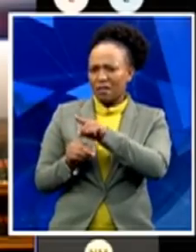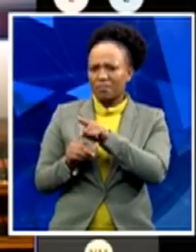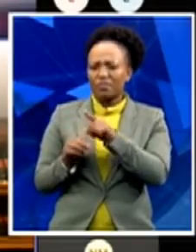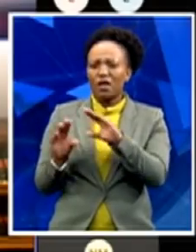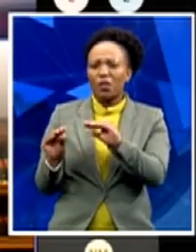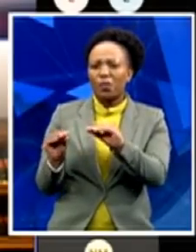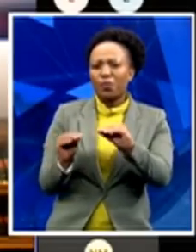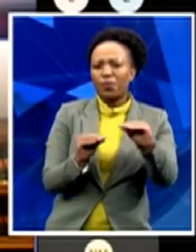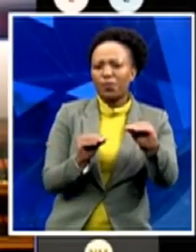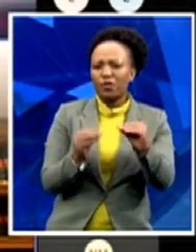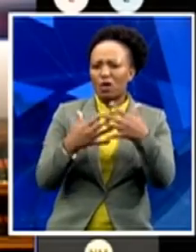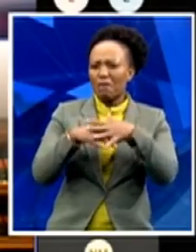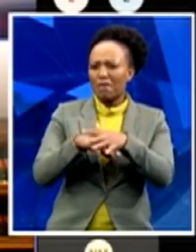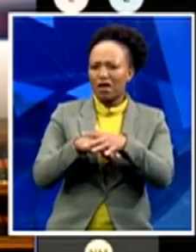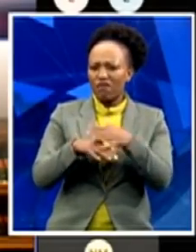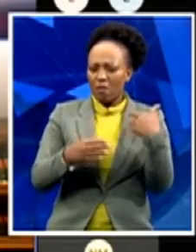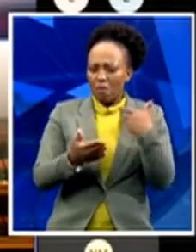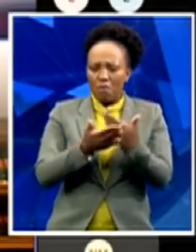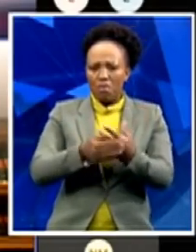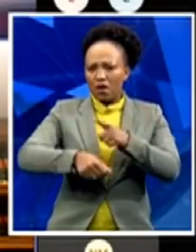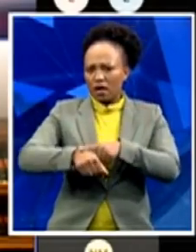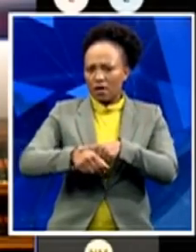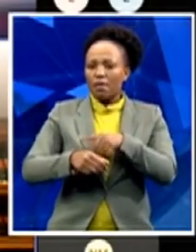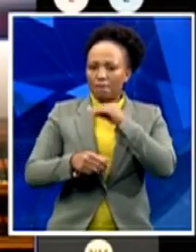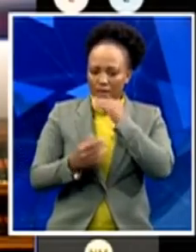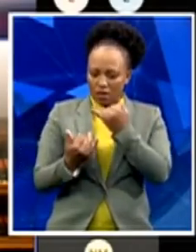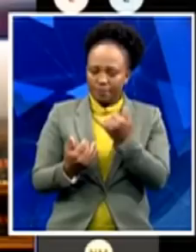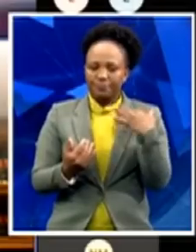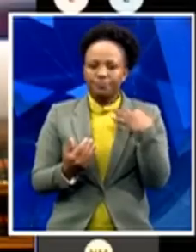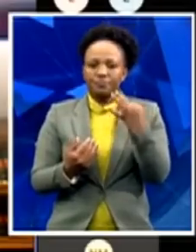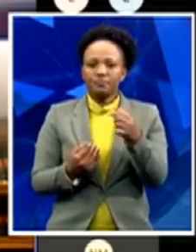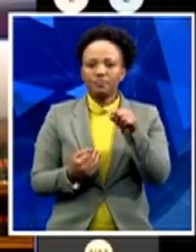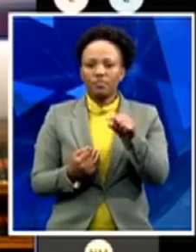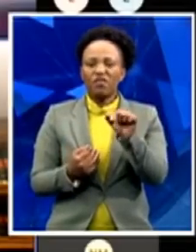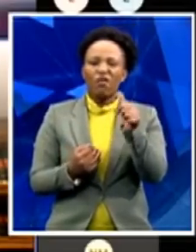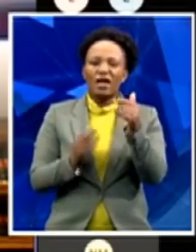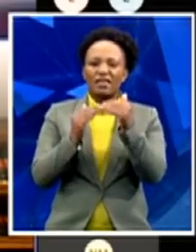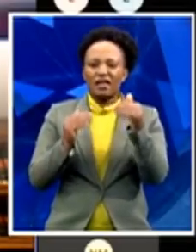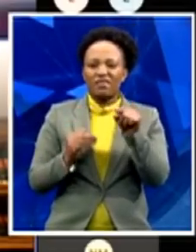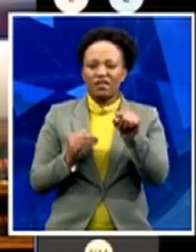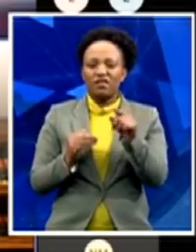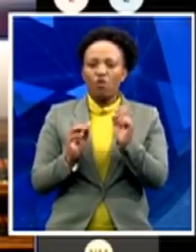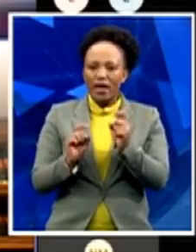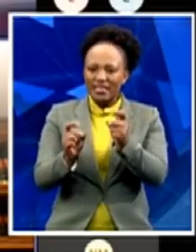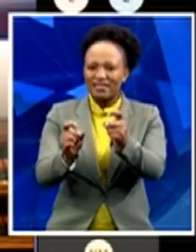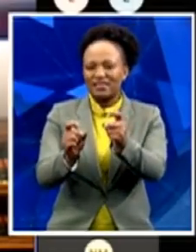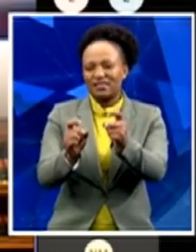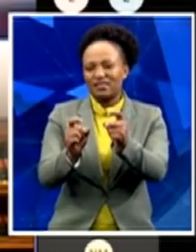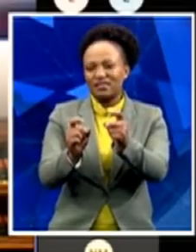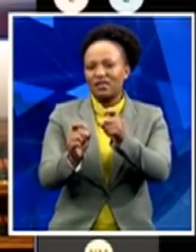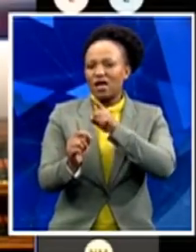this application. On another level, and also related to urgency, given the